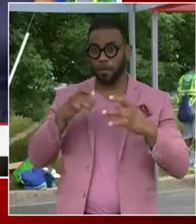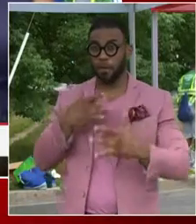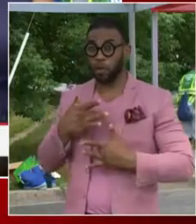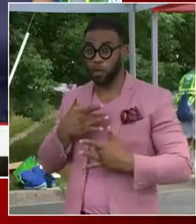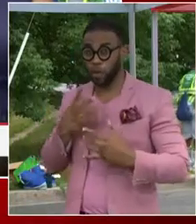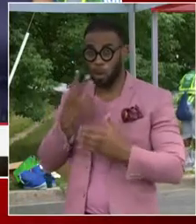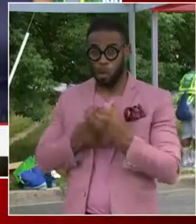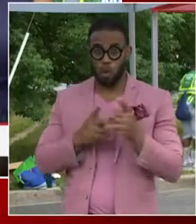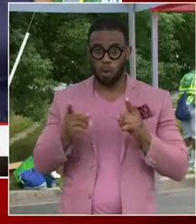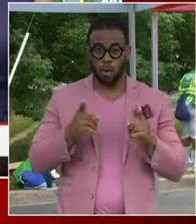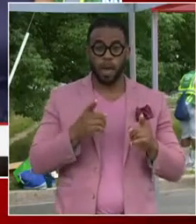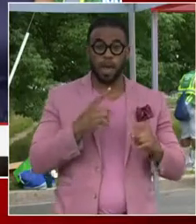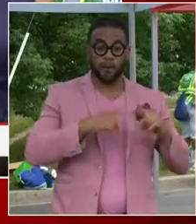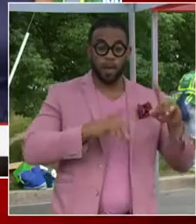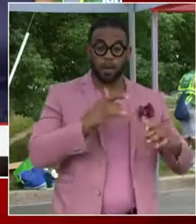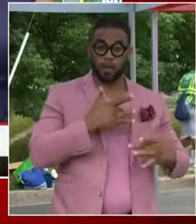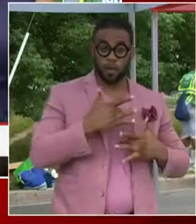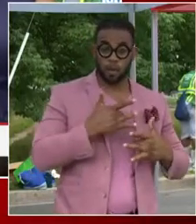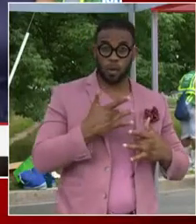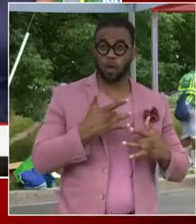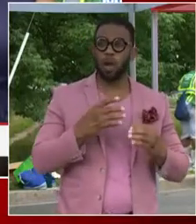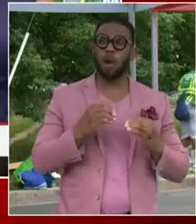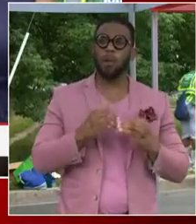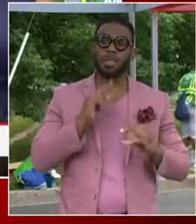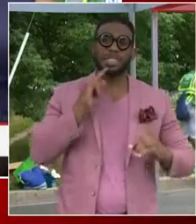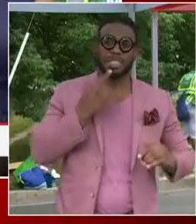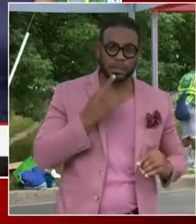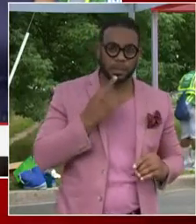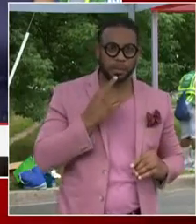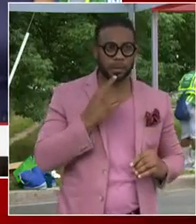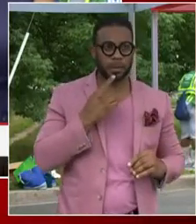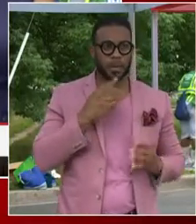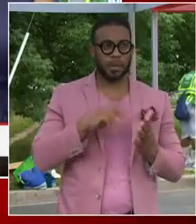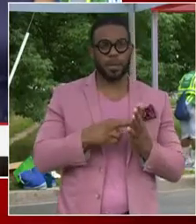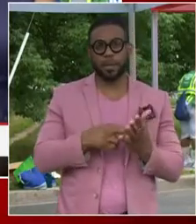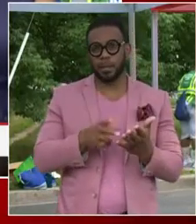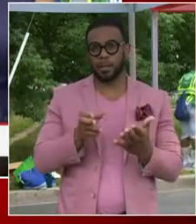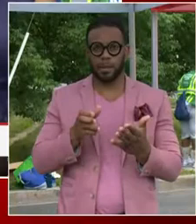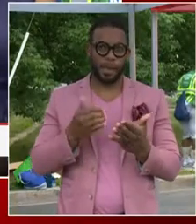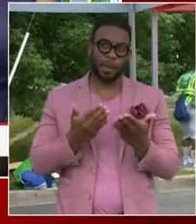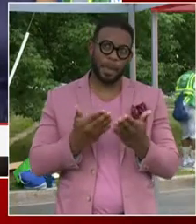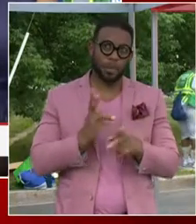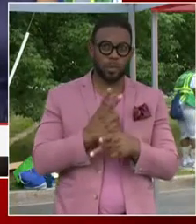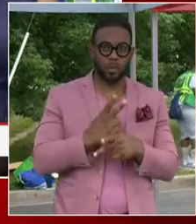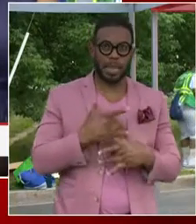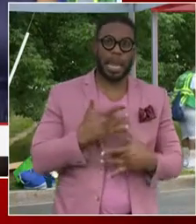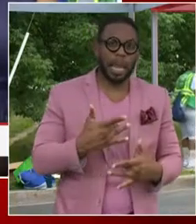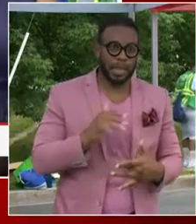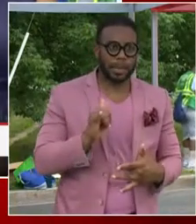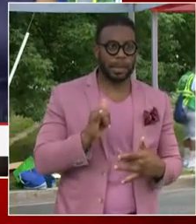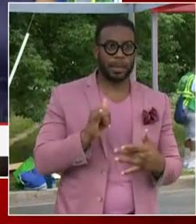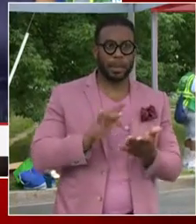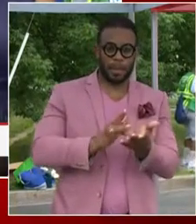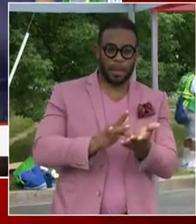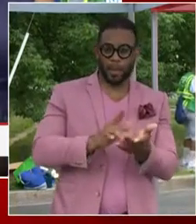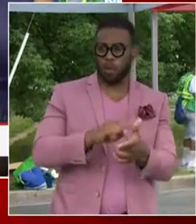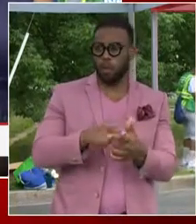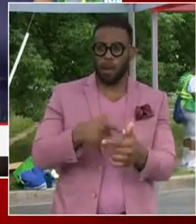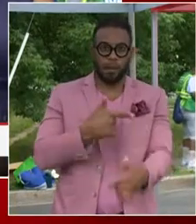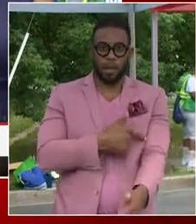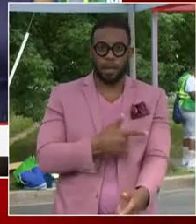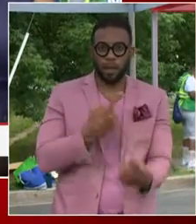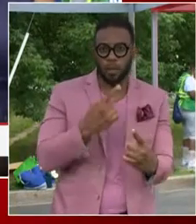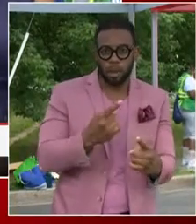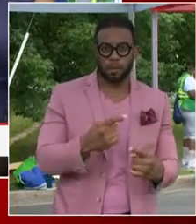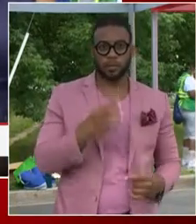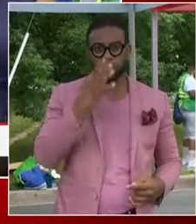concern. The variants of concern are more serious, meaning that they may reduce the likelihood that a medication or a vaccine